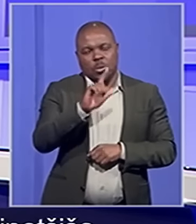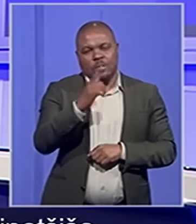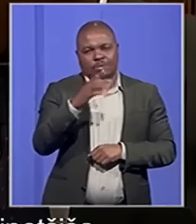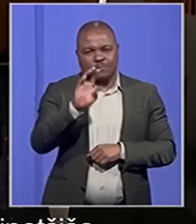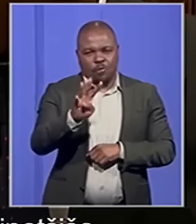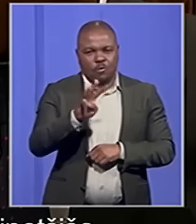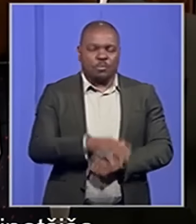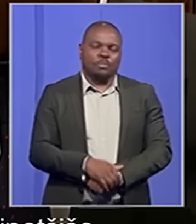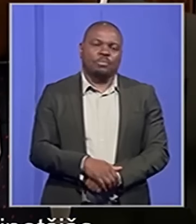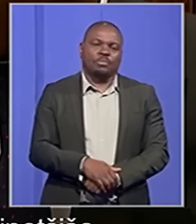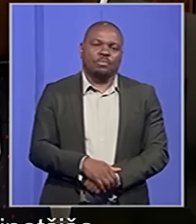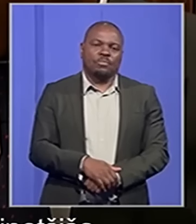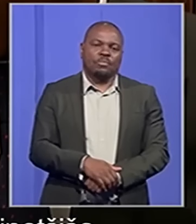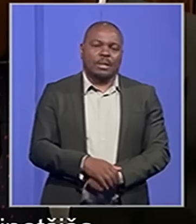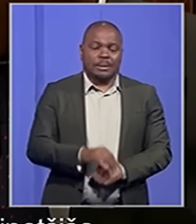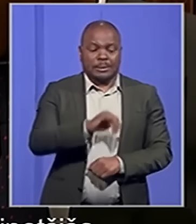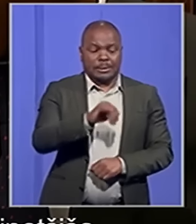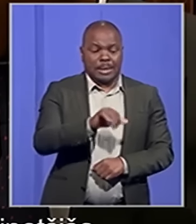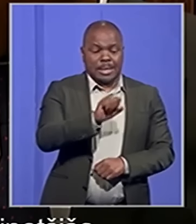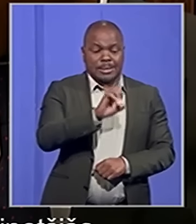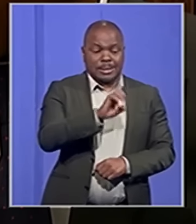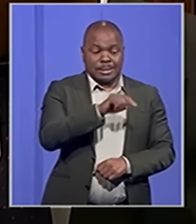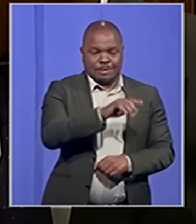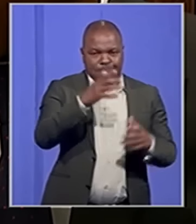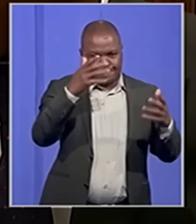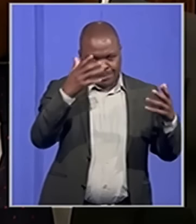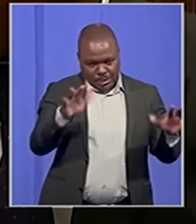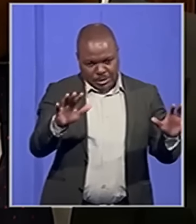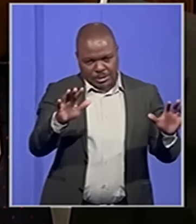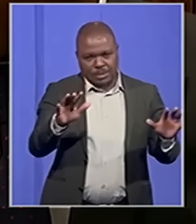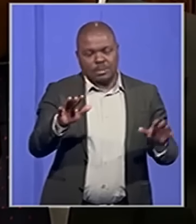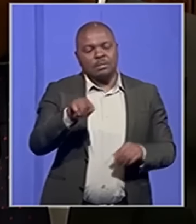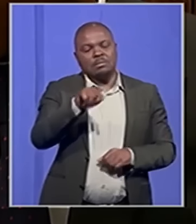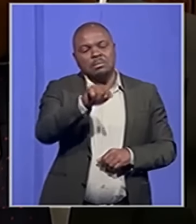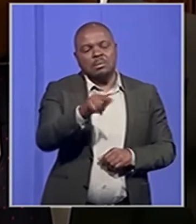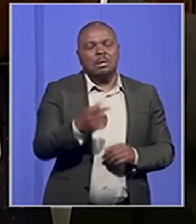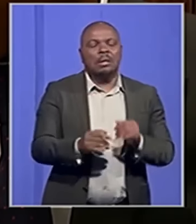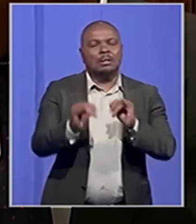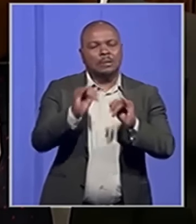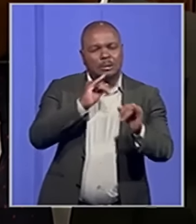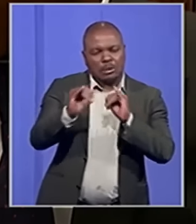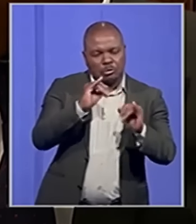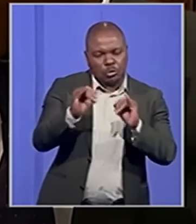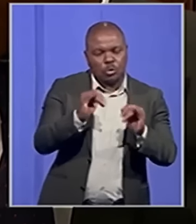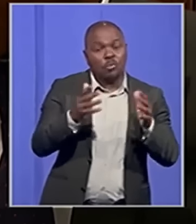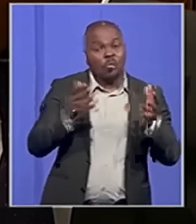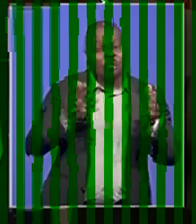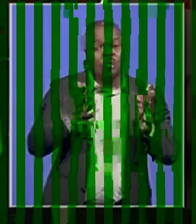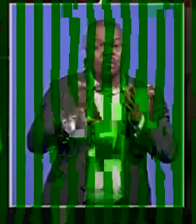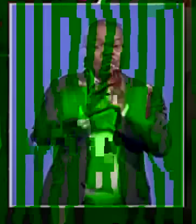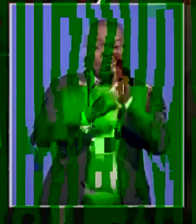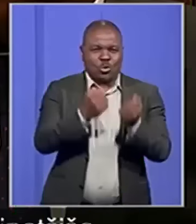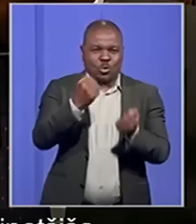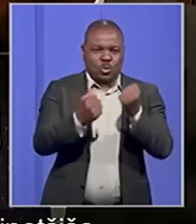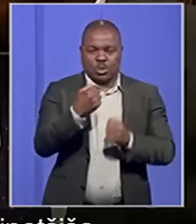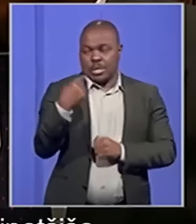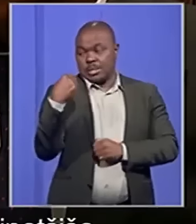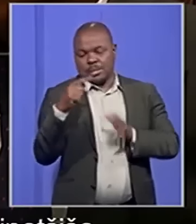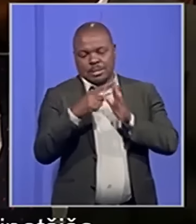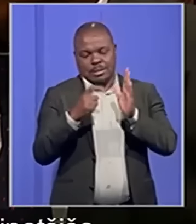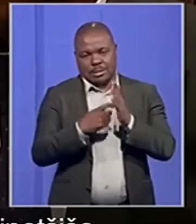The JSC interviewed candidates for the Constitutional Court yesterday on the 7th and today